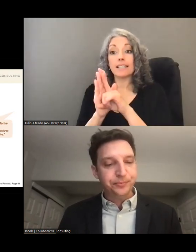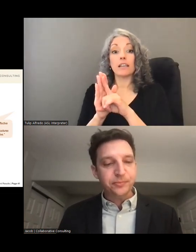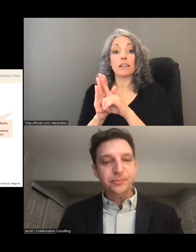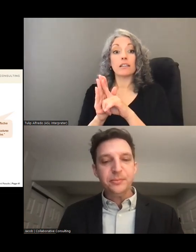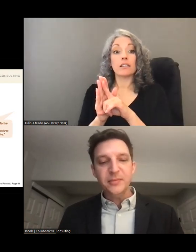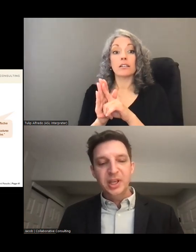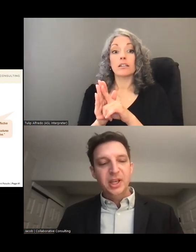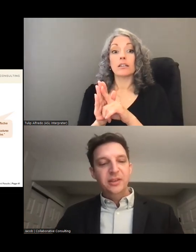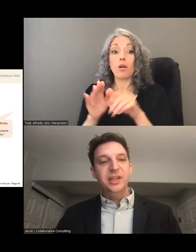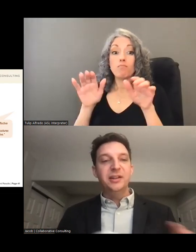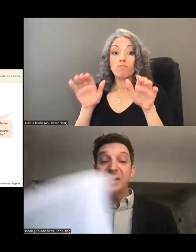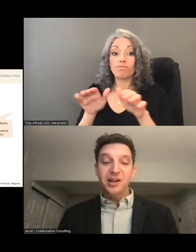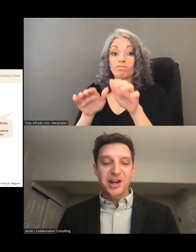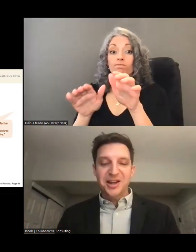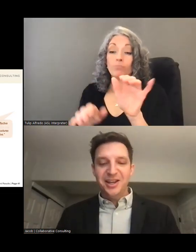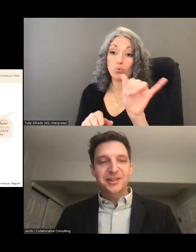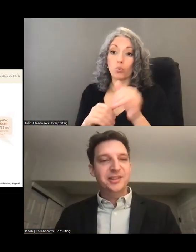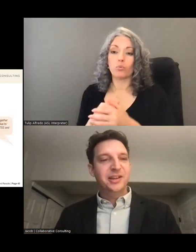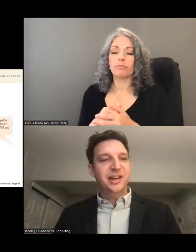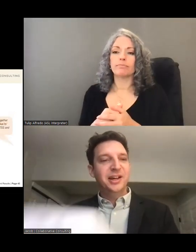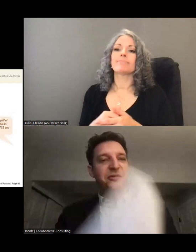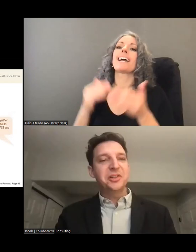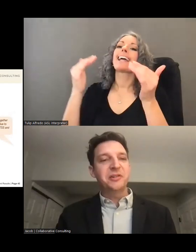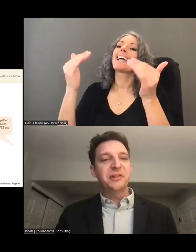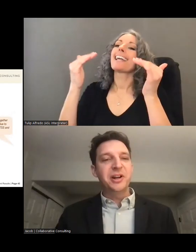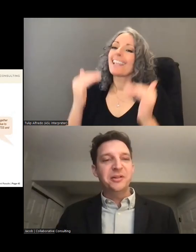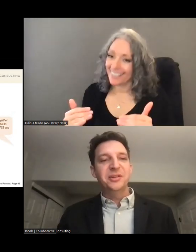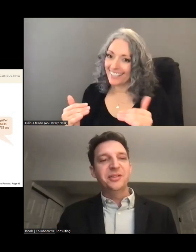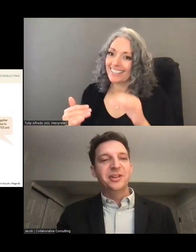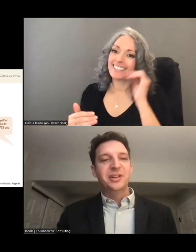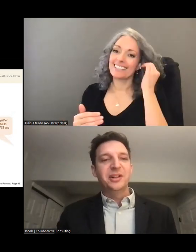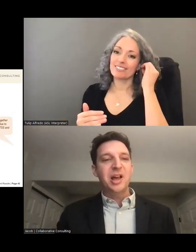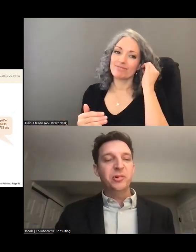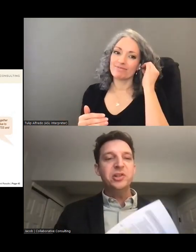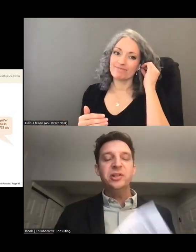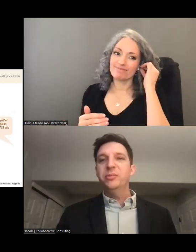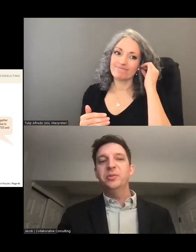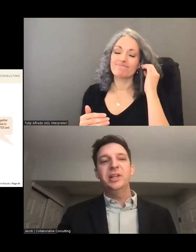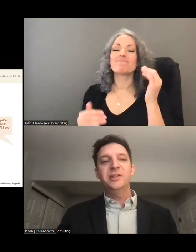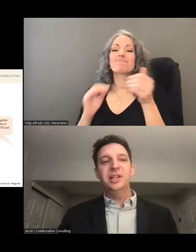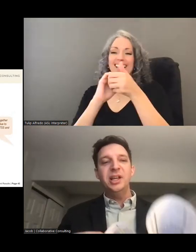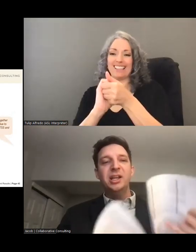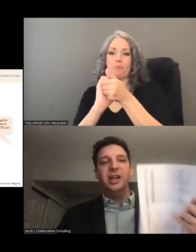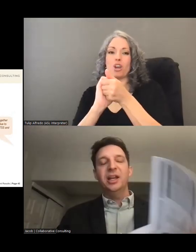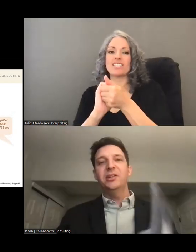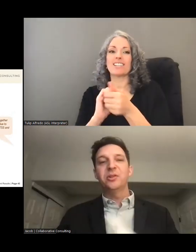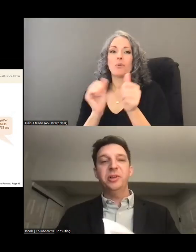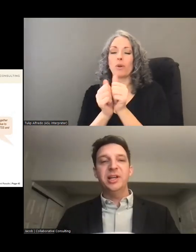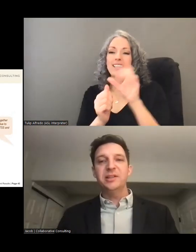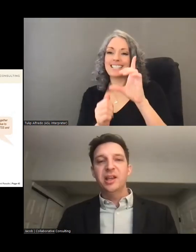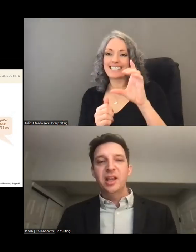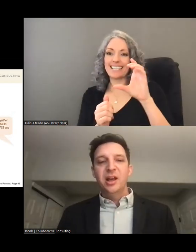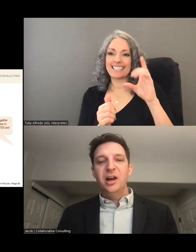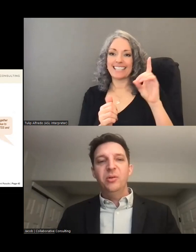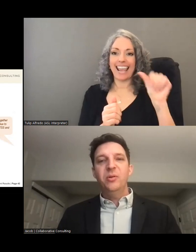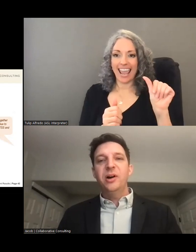well. The next area is fostering greater collaboration between CDA and the